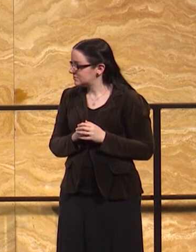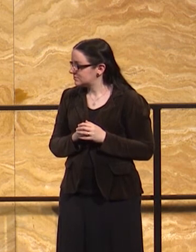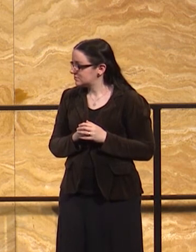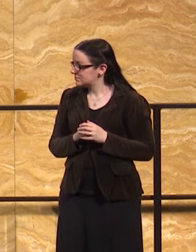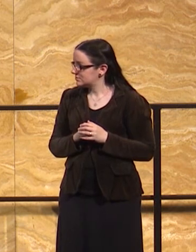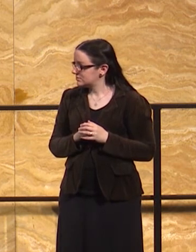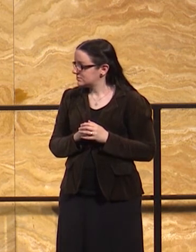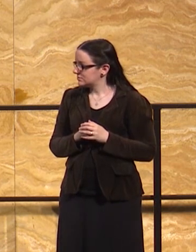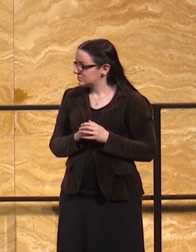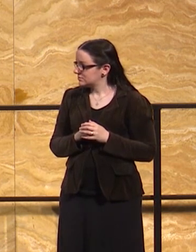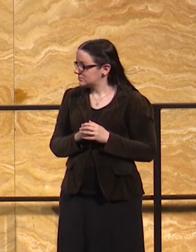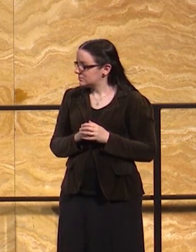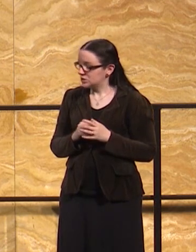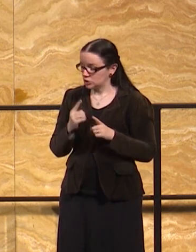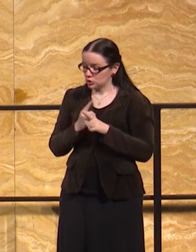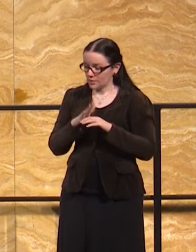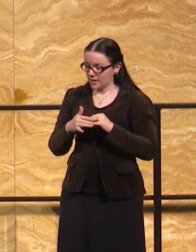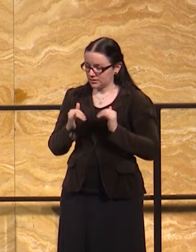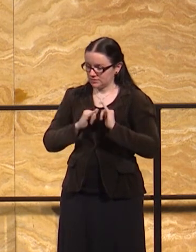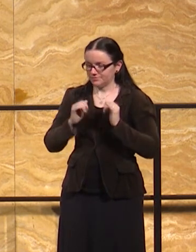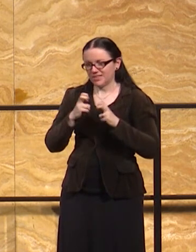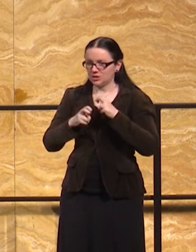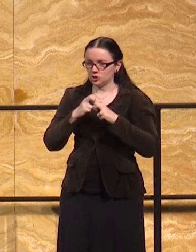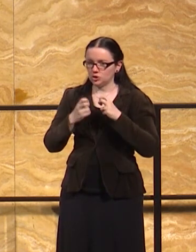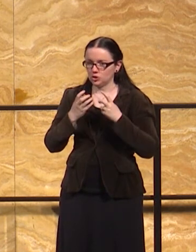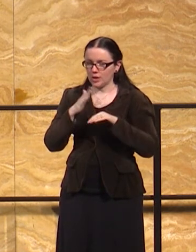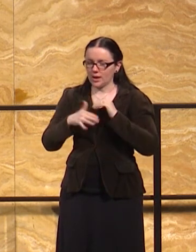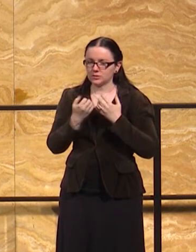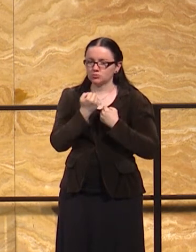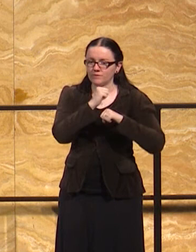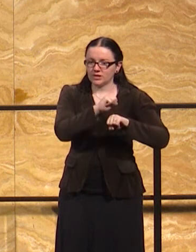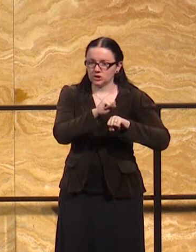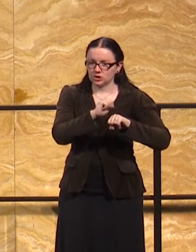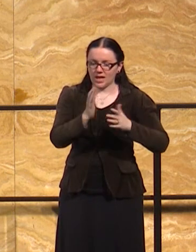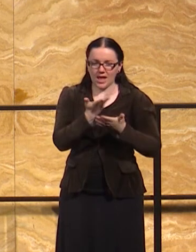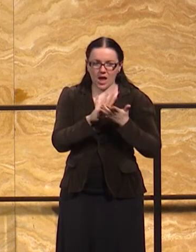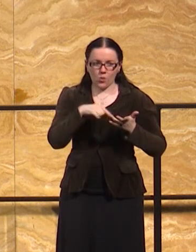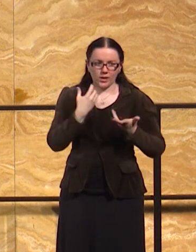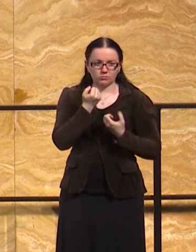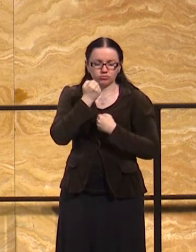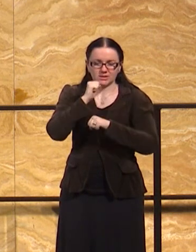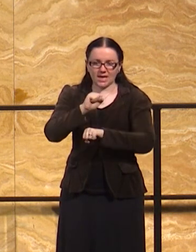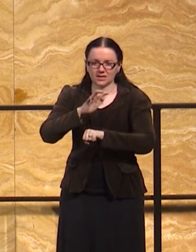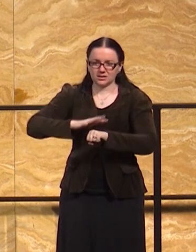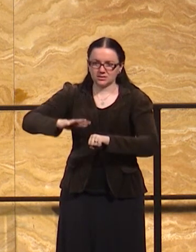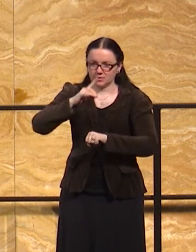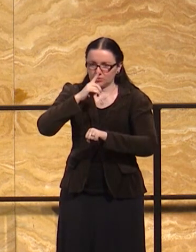and the responsibility to protect, these two concepts,